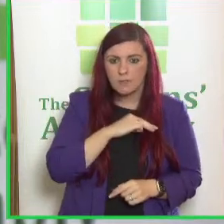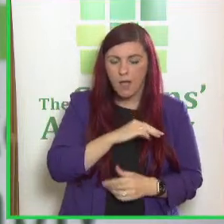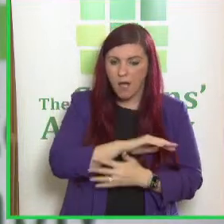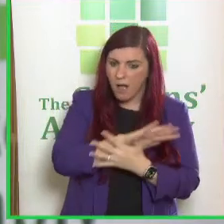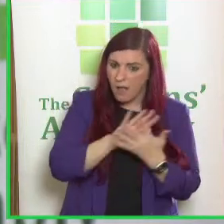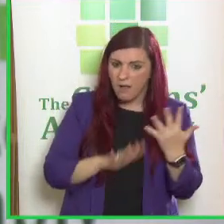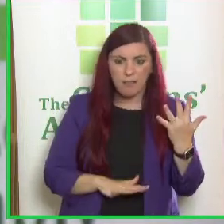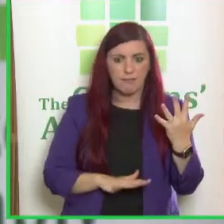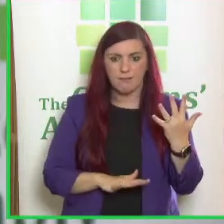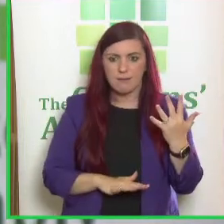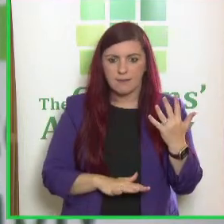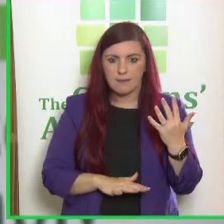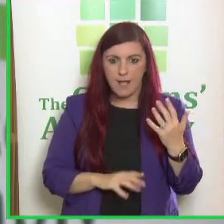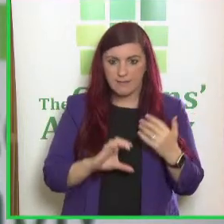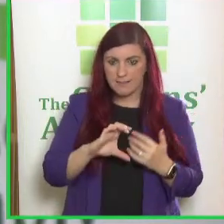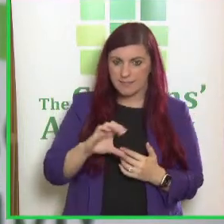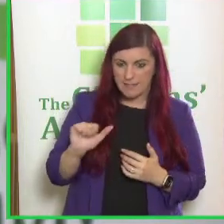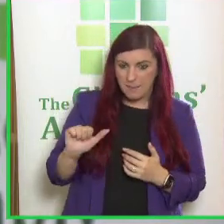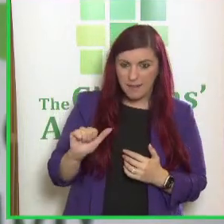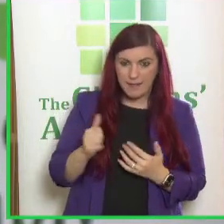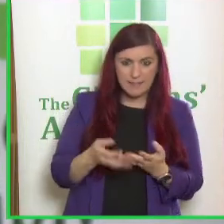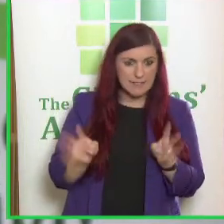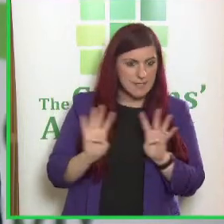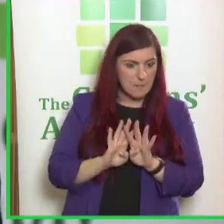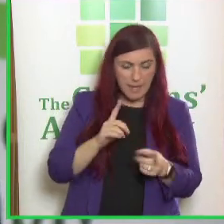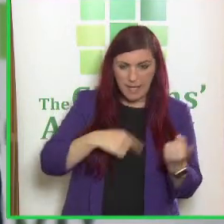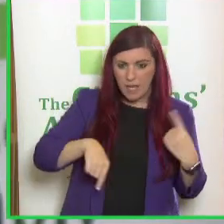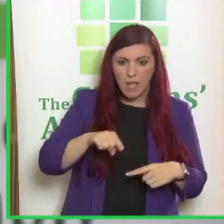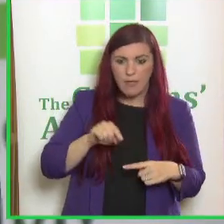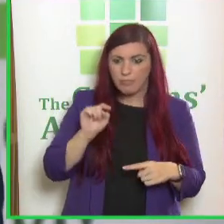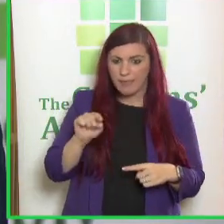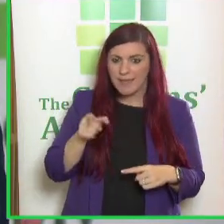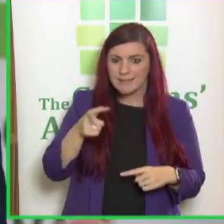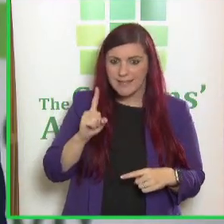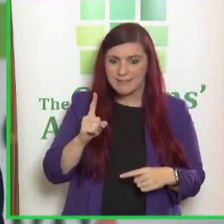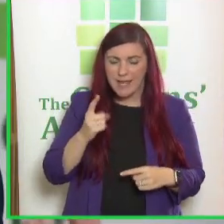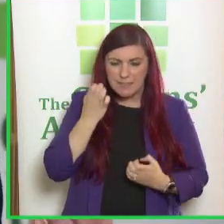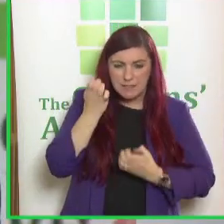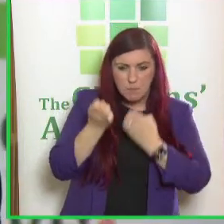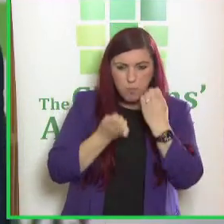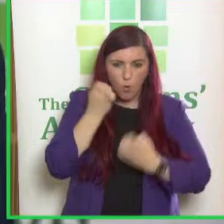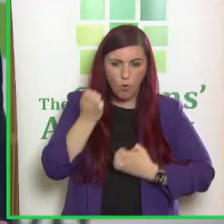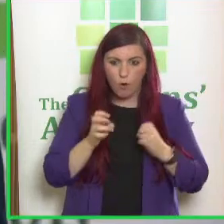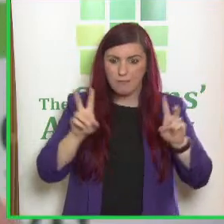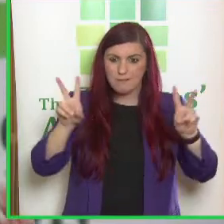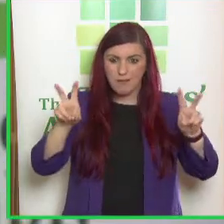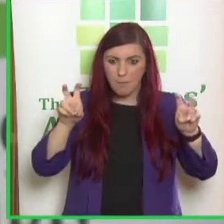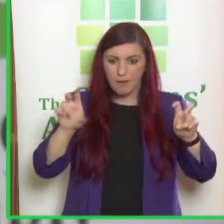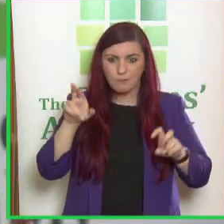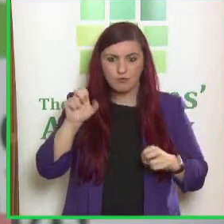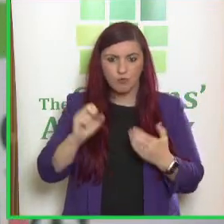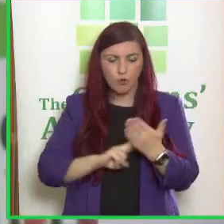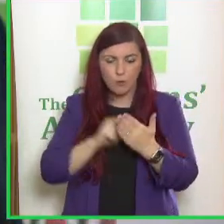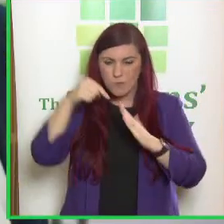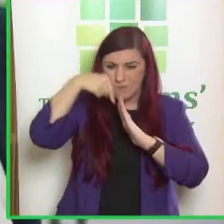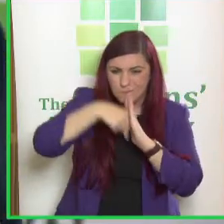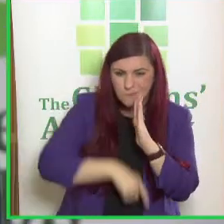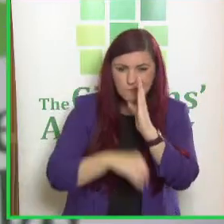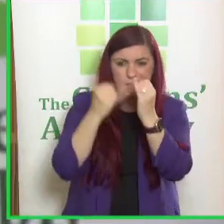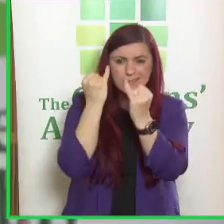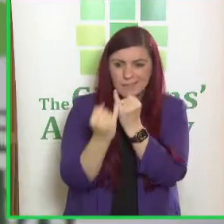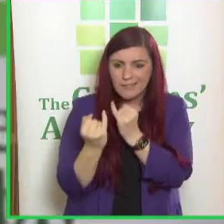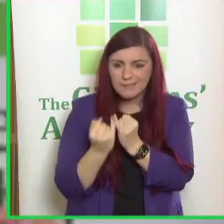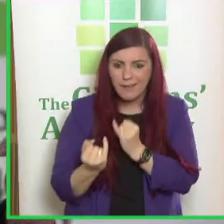recommendations. And the Citizens' Assembly, if it did anything, was it explored the topics of drugs use in such great detail and